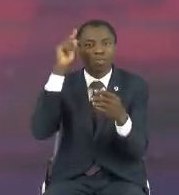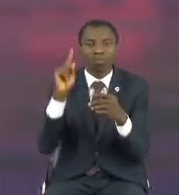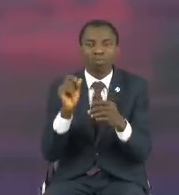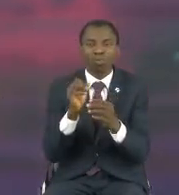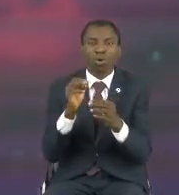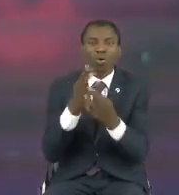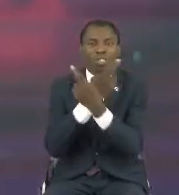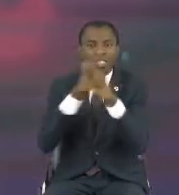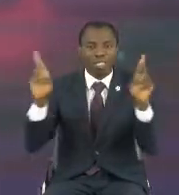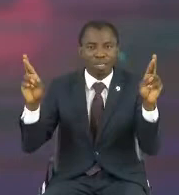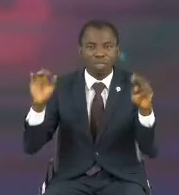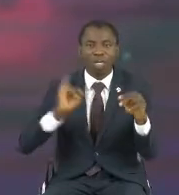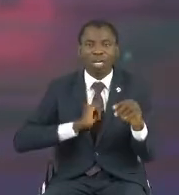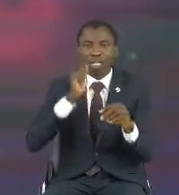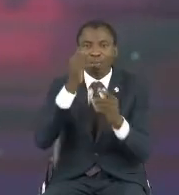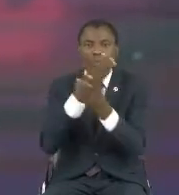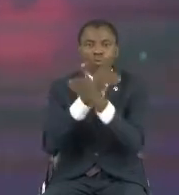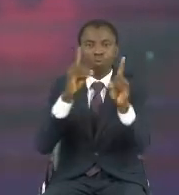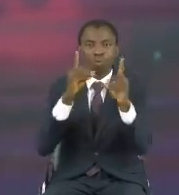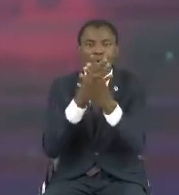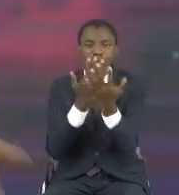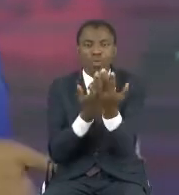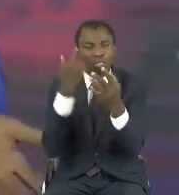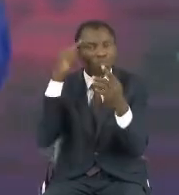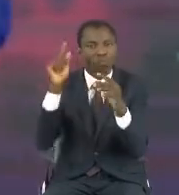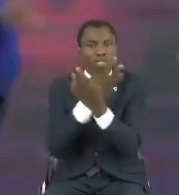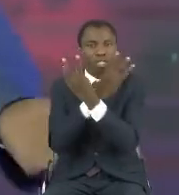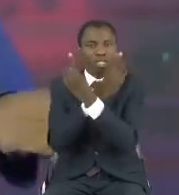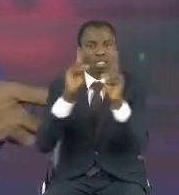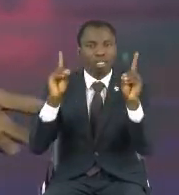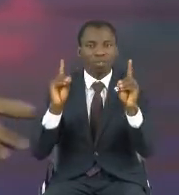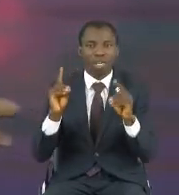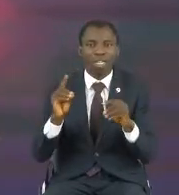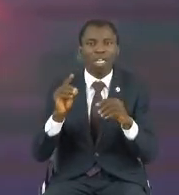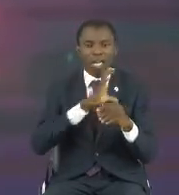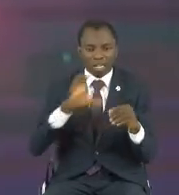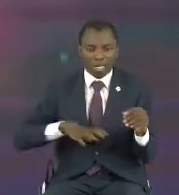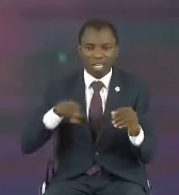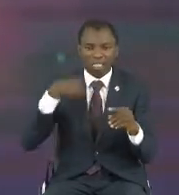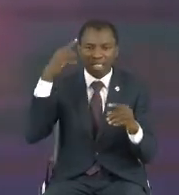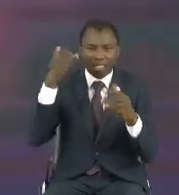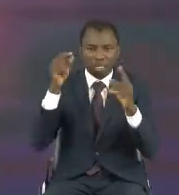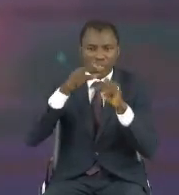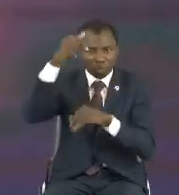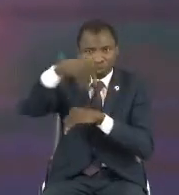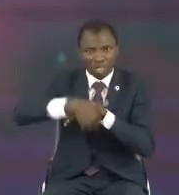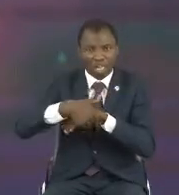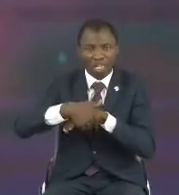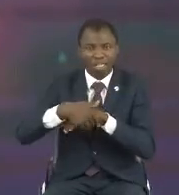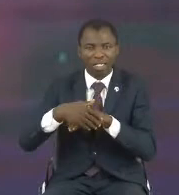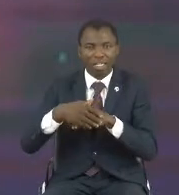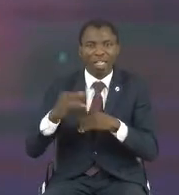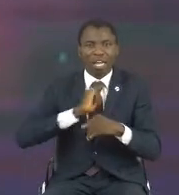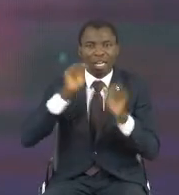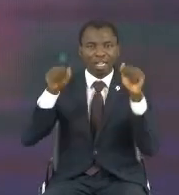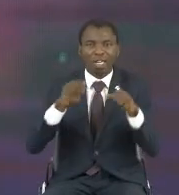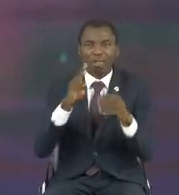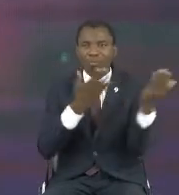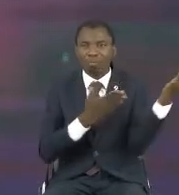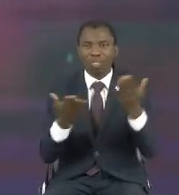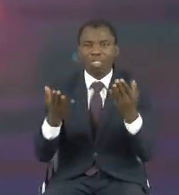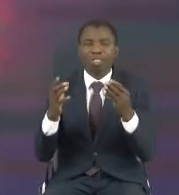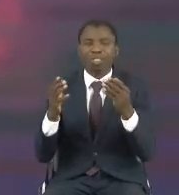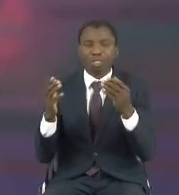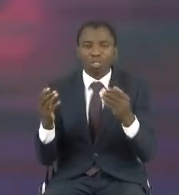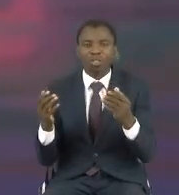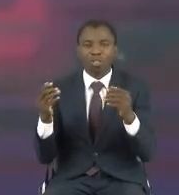for deliverance, and Christ says, now, tonight, I can bring total redemption unto you. And you